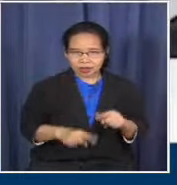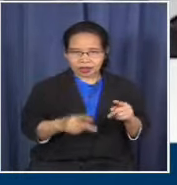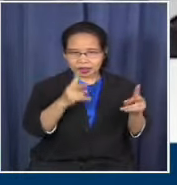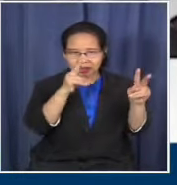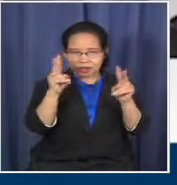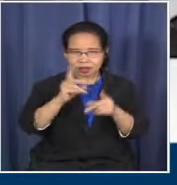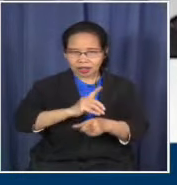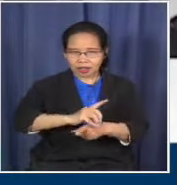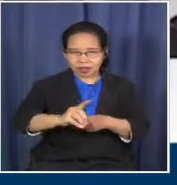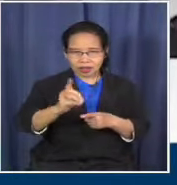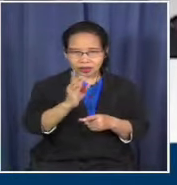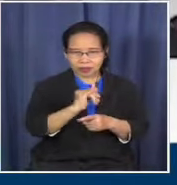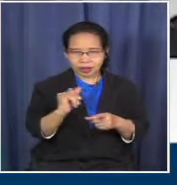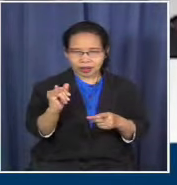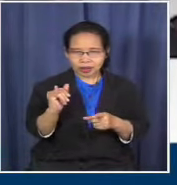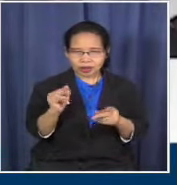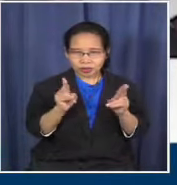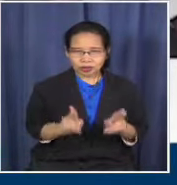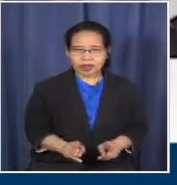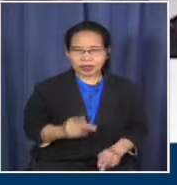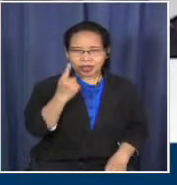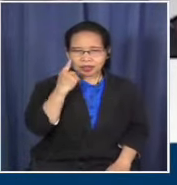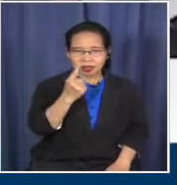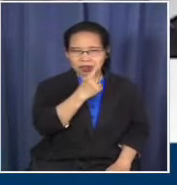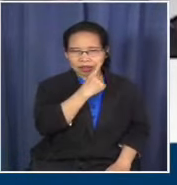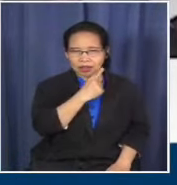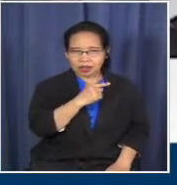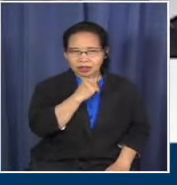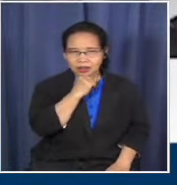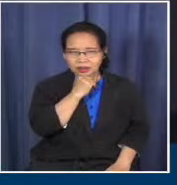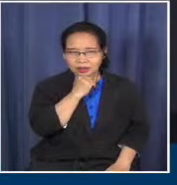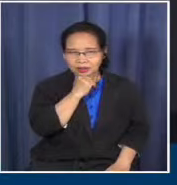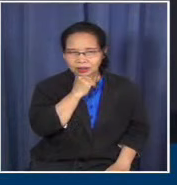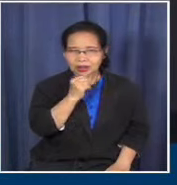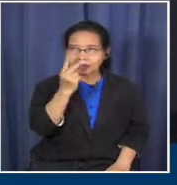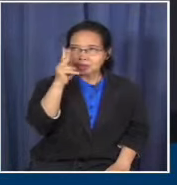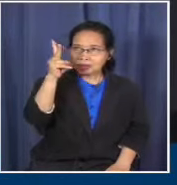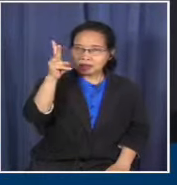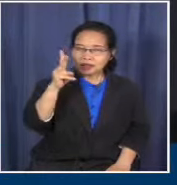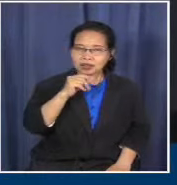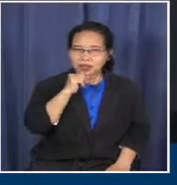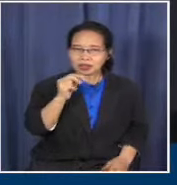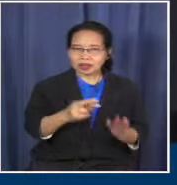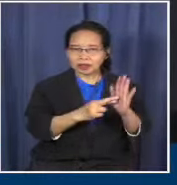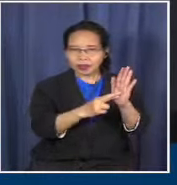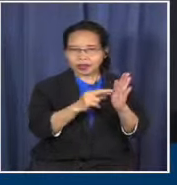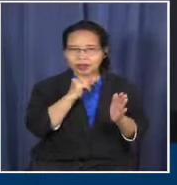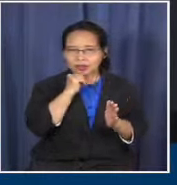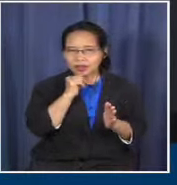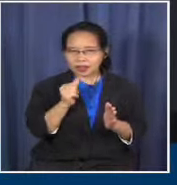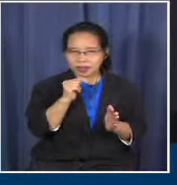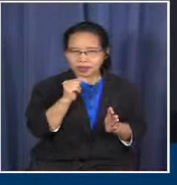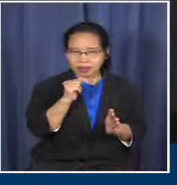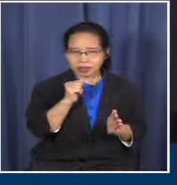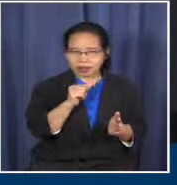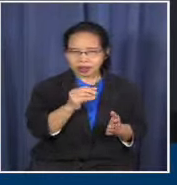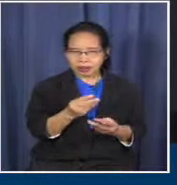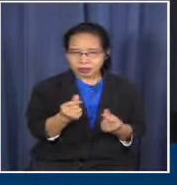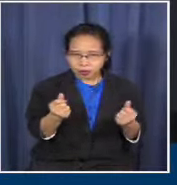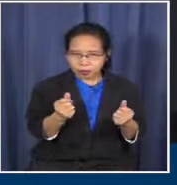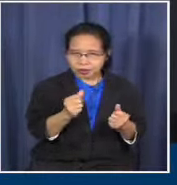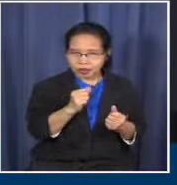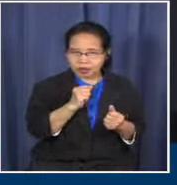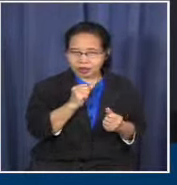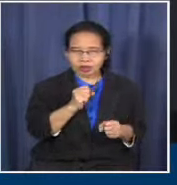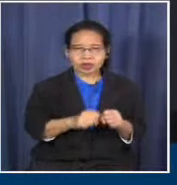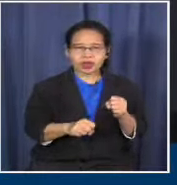seen directly by the human eyes. It does not emit light, it does not reflect, it does not absorb.